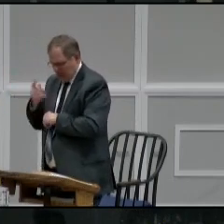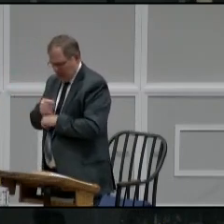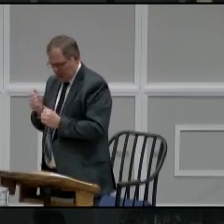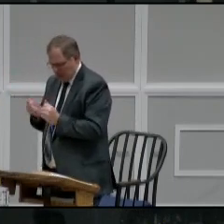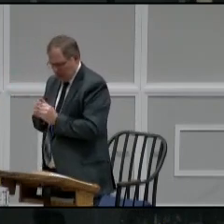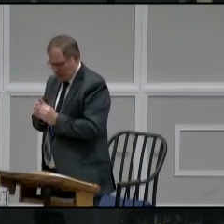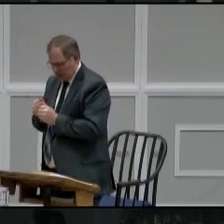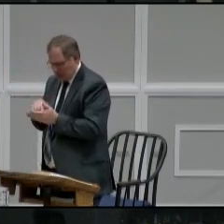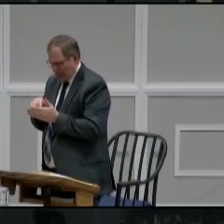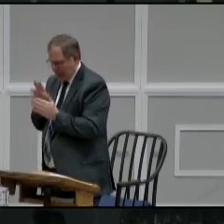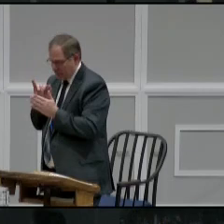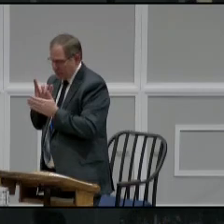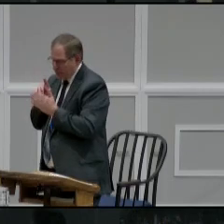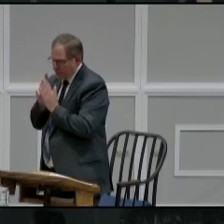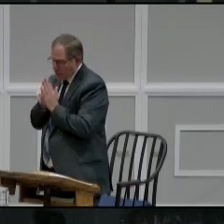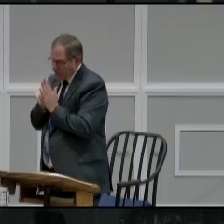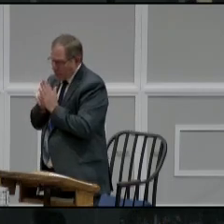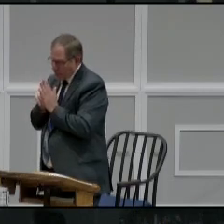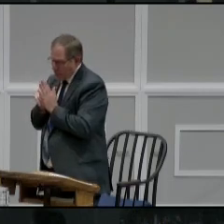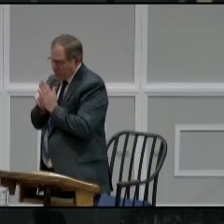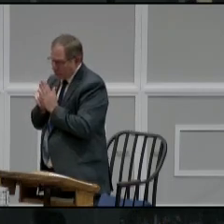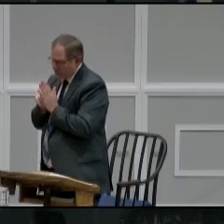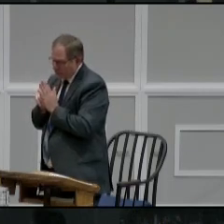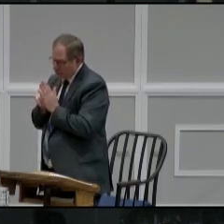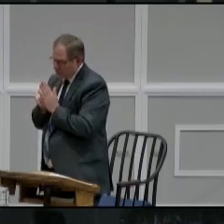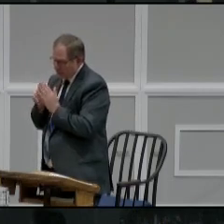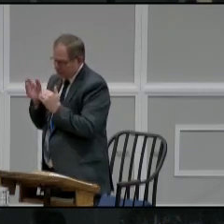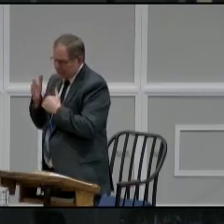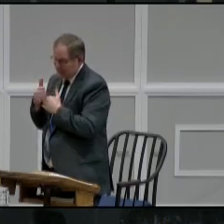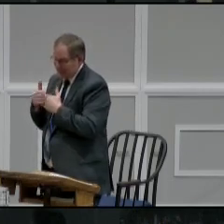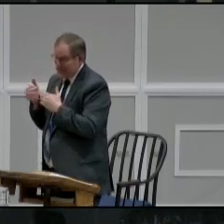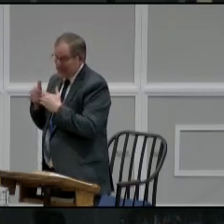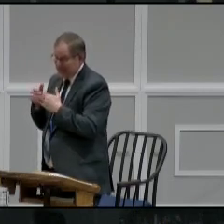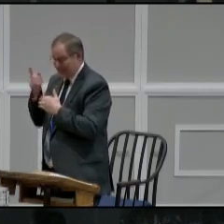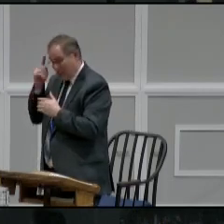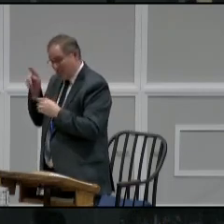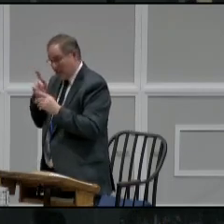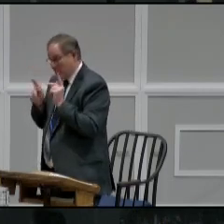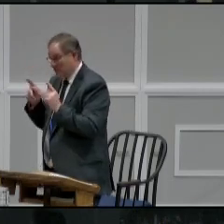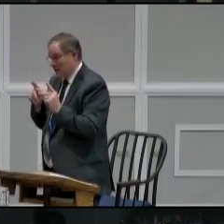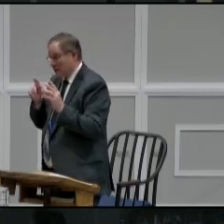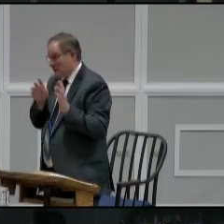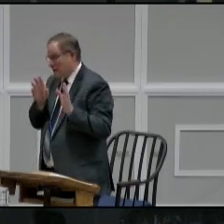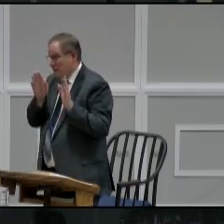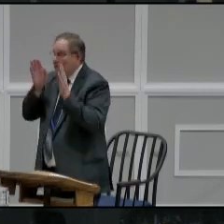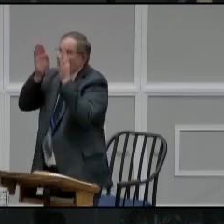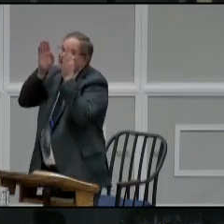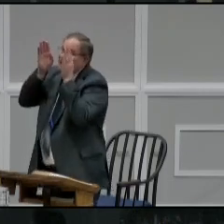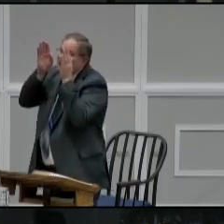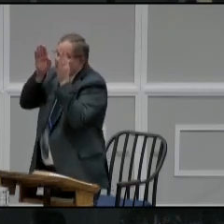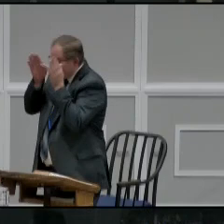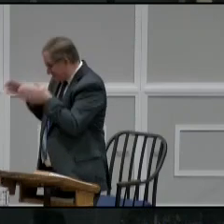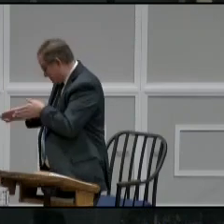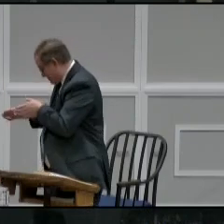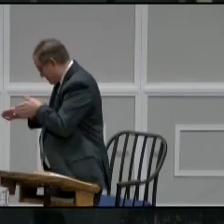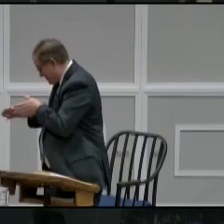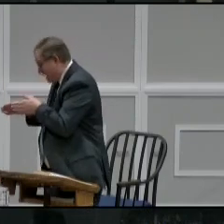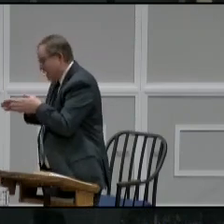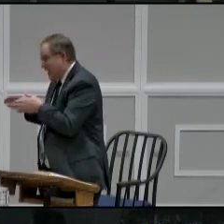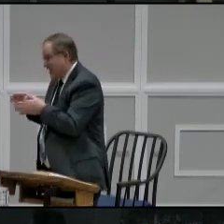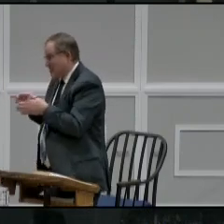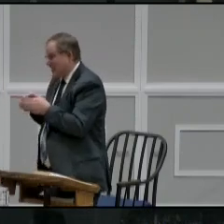And in that moment, it can be very easy for us to remove God from the throne and insert idol of our